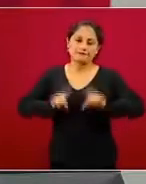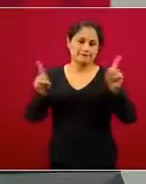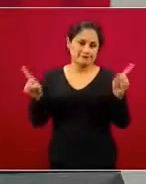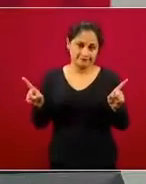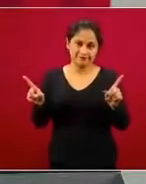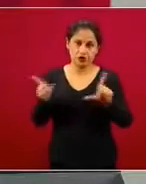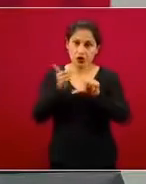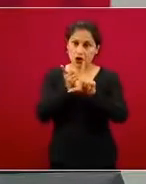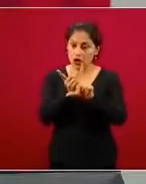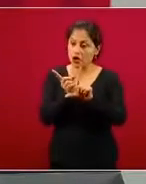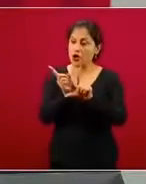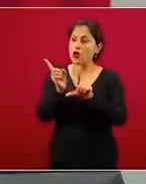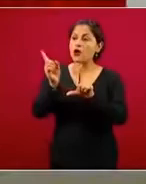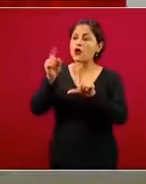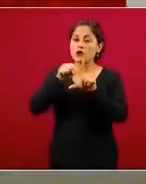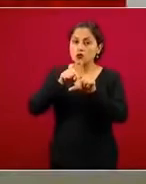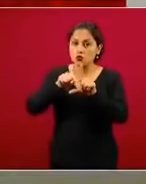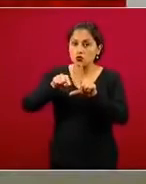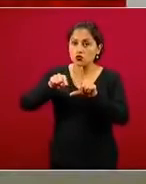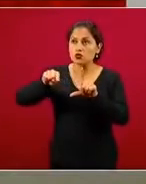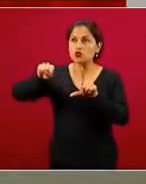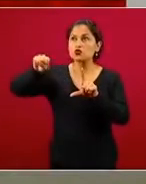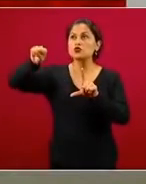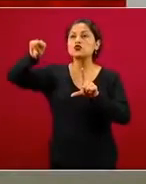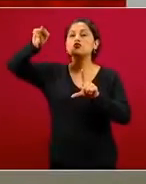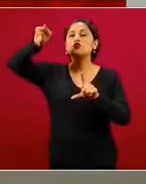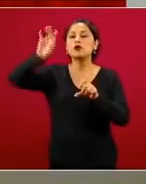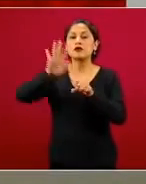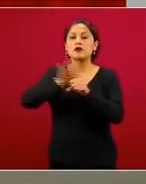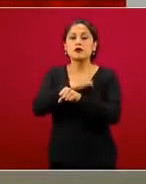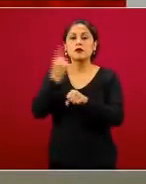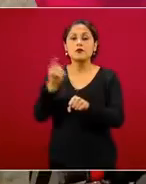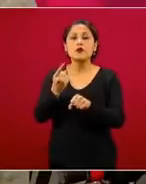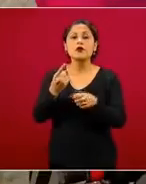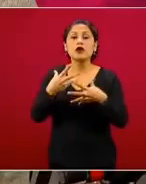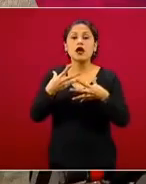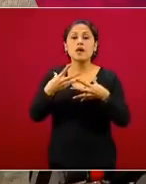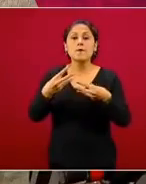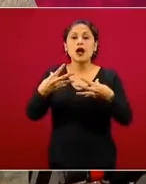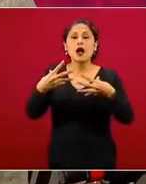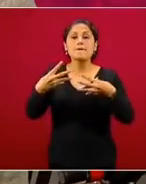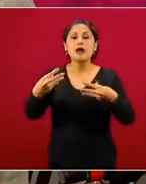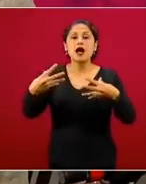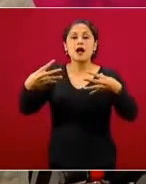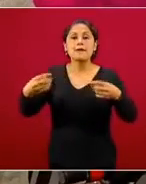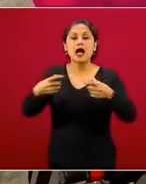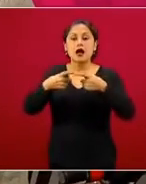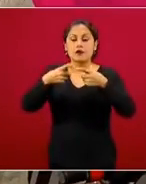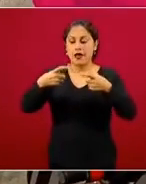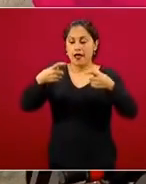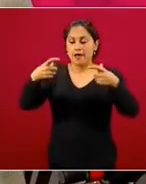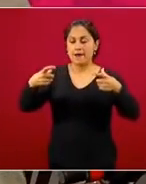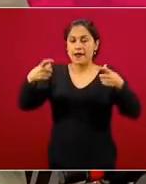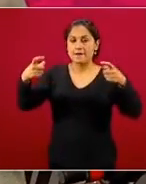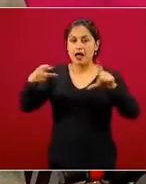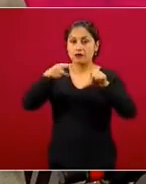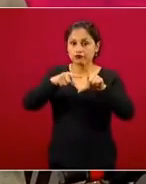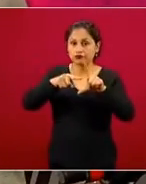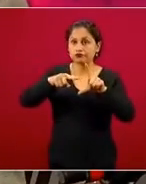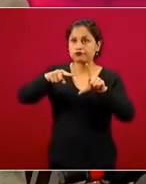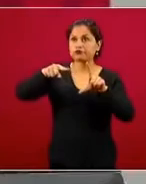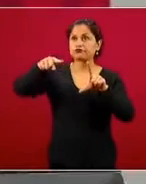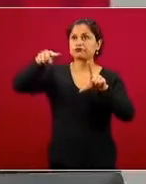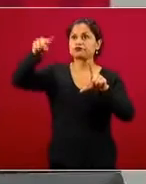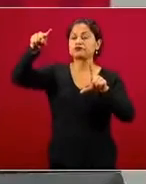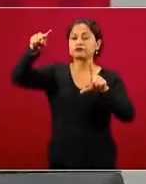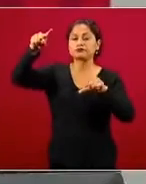And that means we would have the same number of cases than the day before. But that is not the way pandemics work, or epidemics for